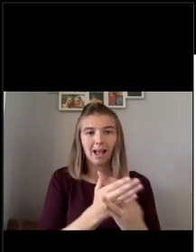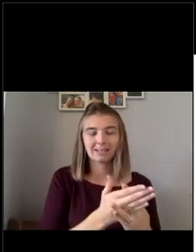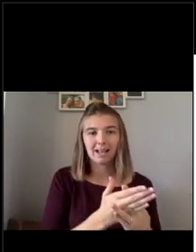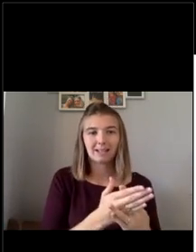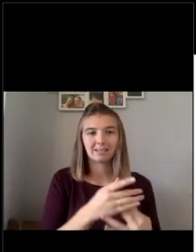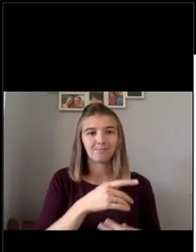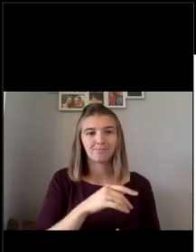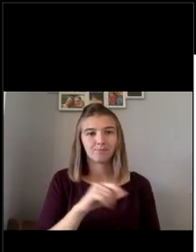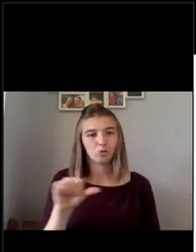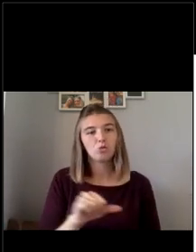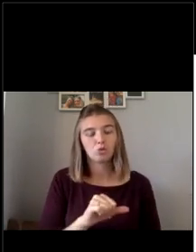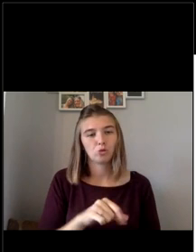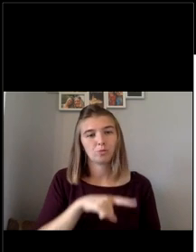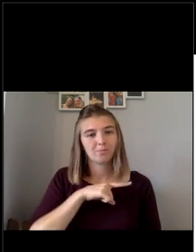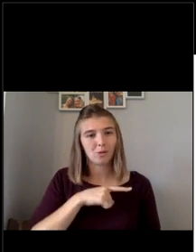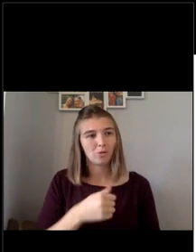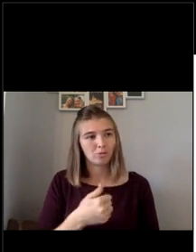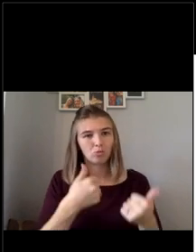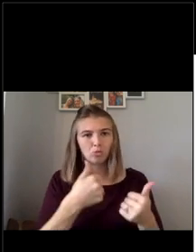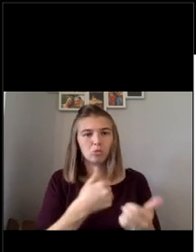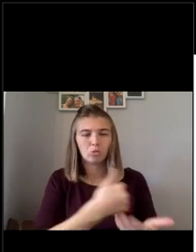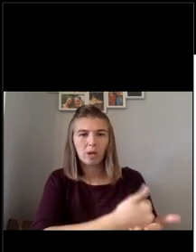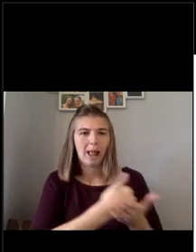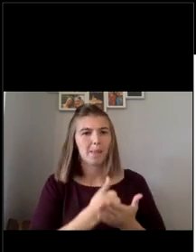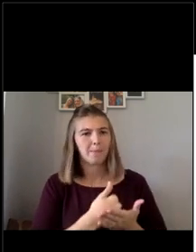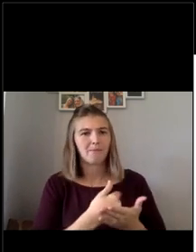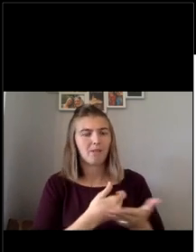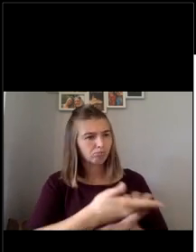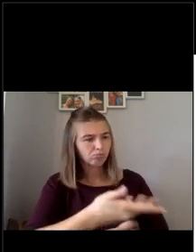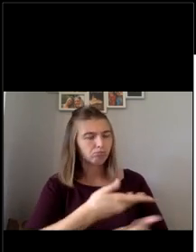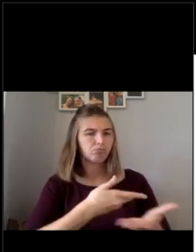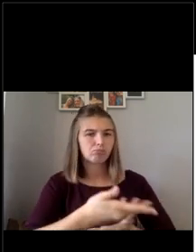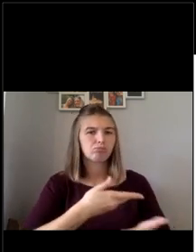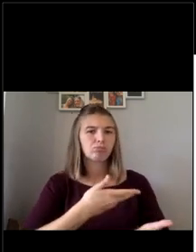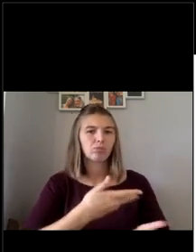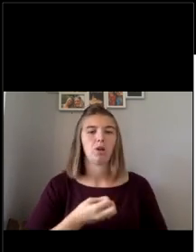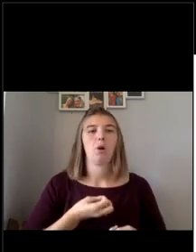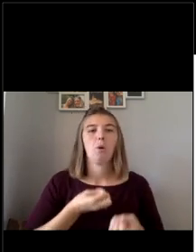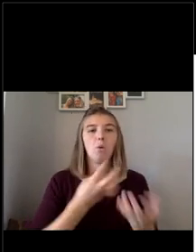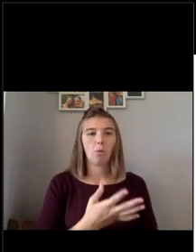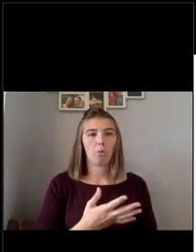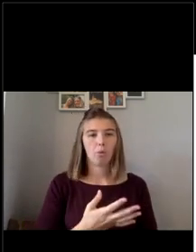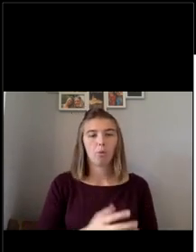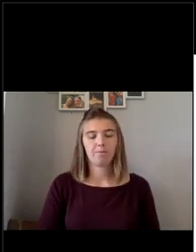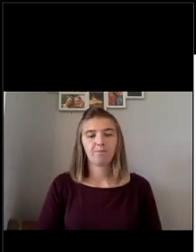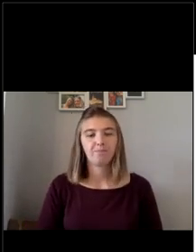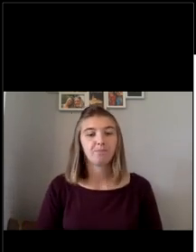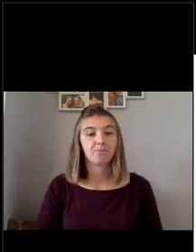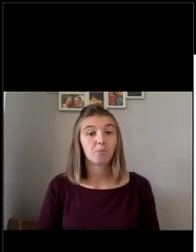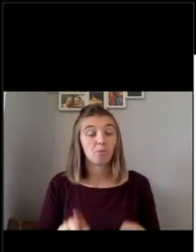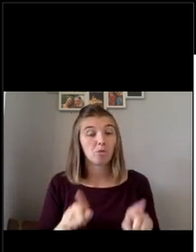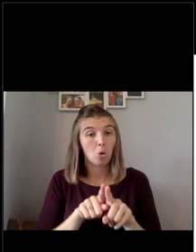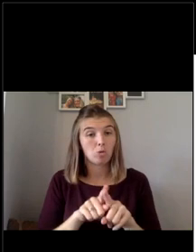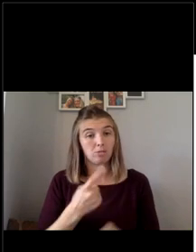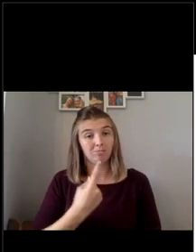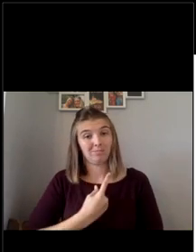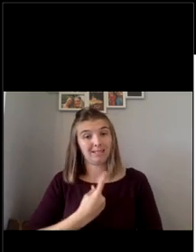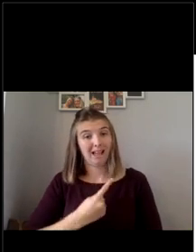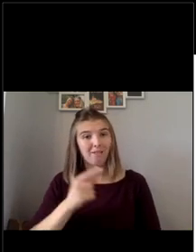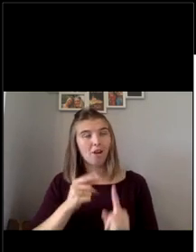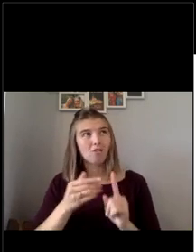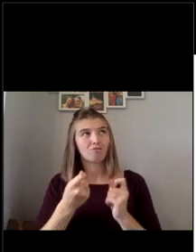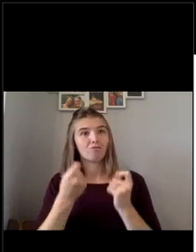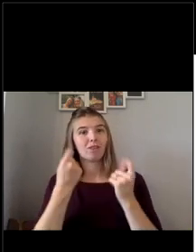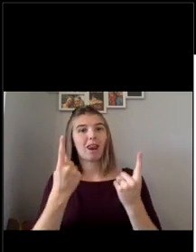Something I realized during my postdoc was the importance of having a supportive network. Now, I was a big name